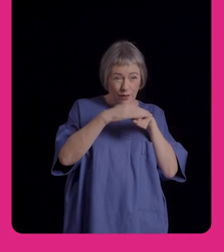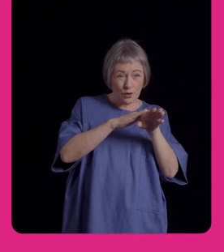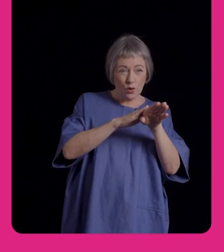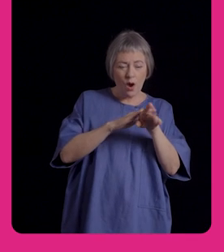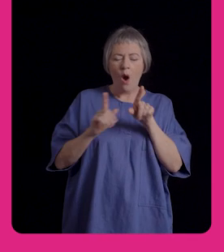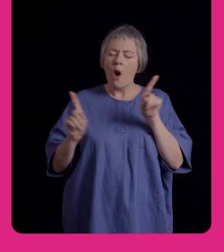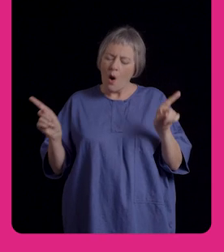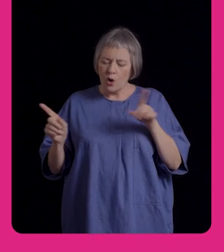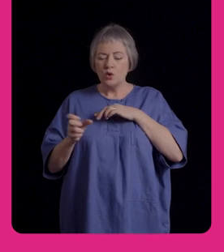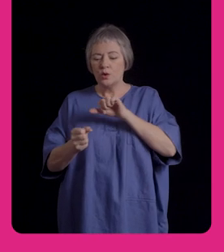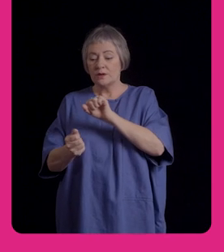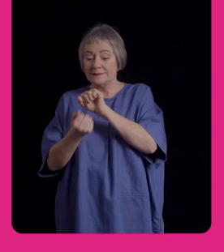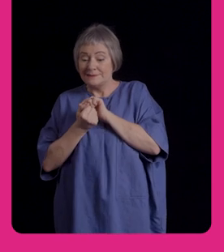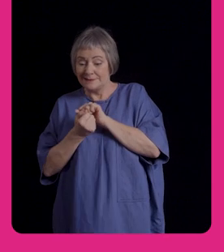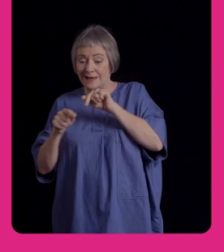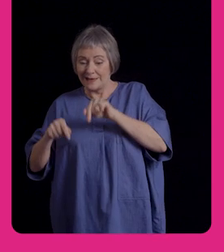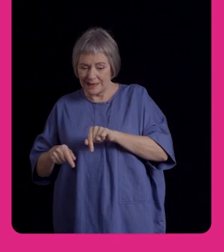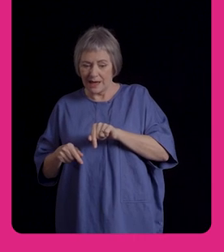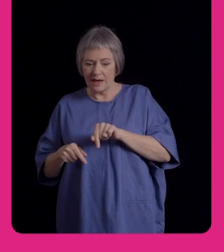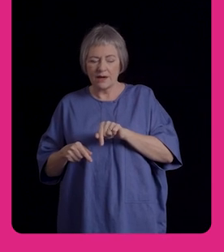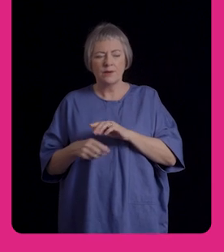hunker down here or you can like check out.